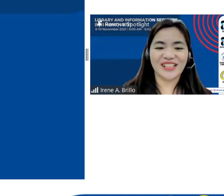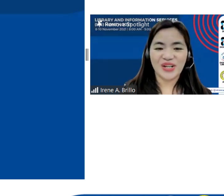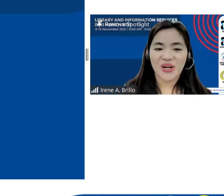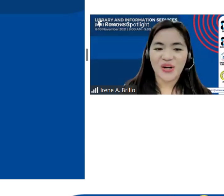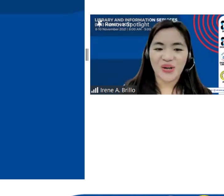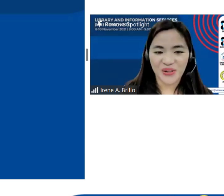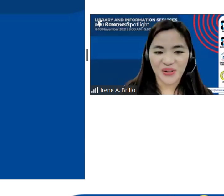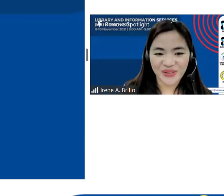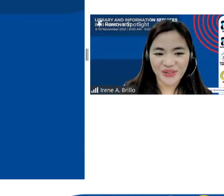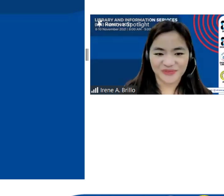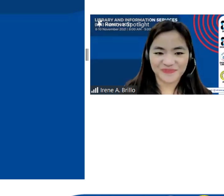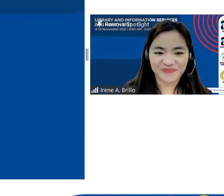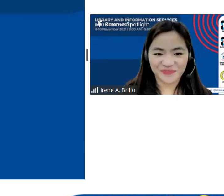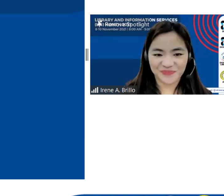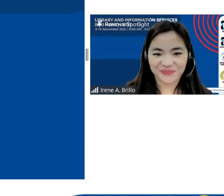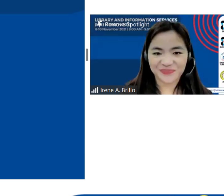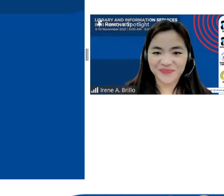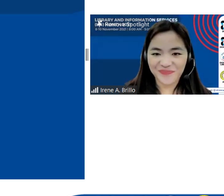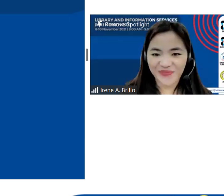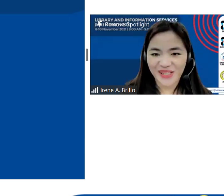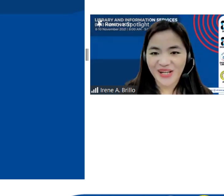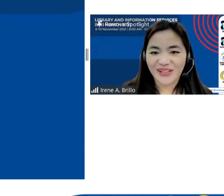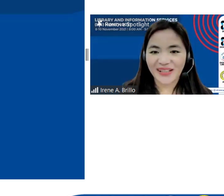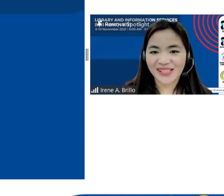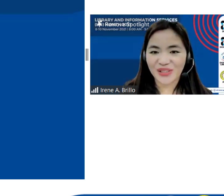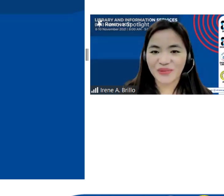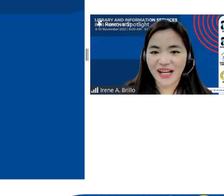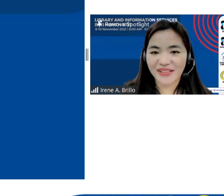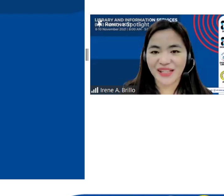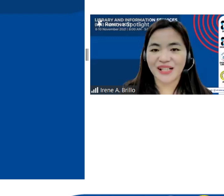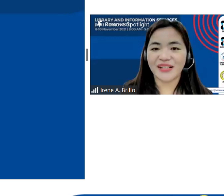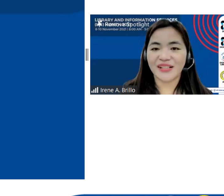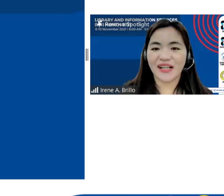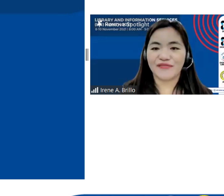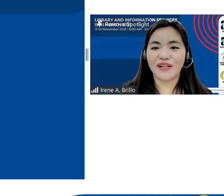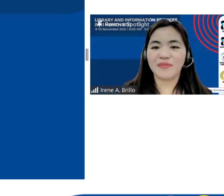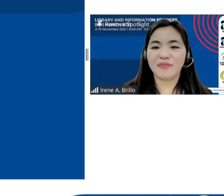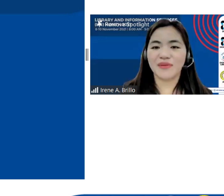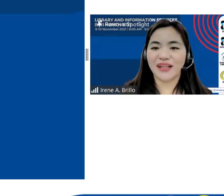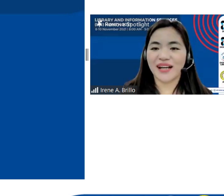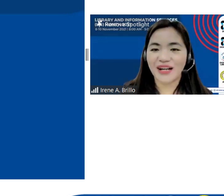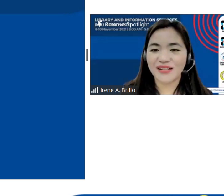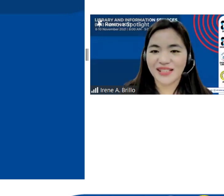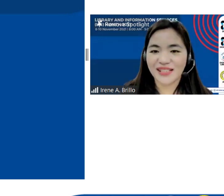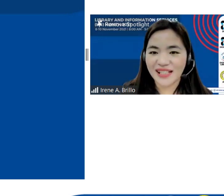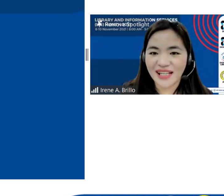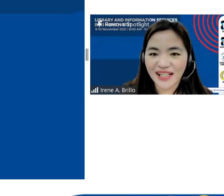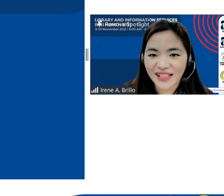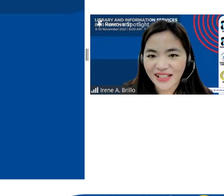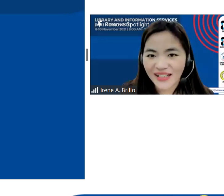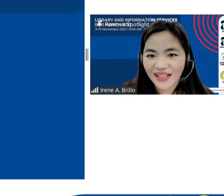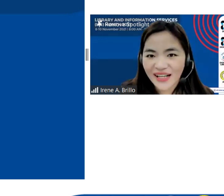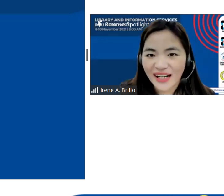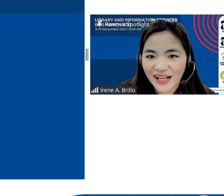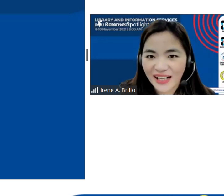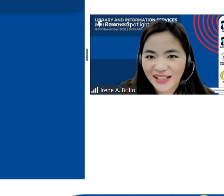Yan. Oh. Okay, so we have here from Tuguegarao City.